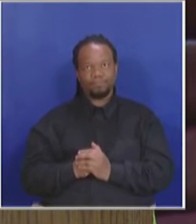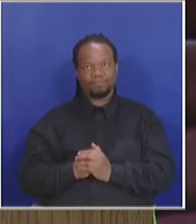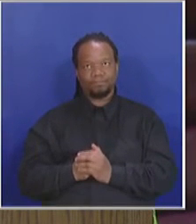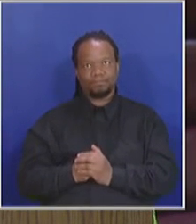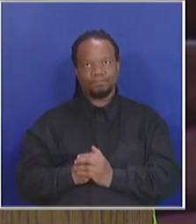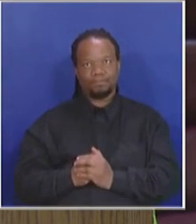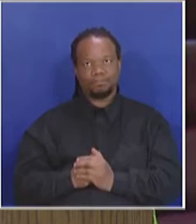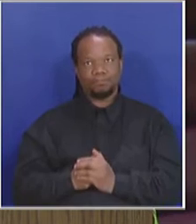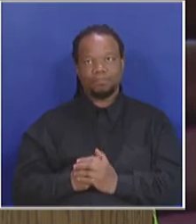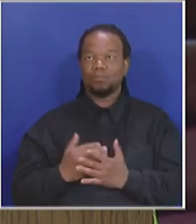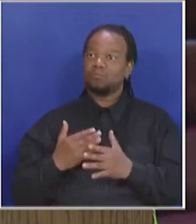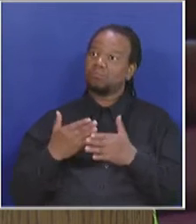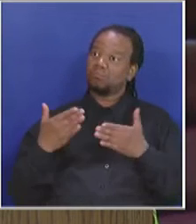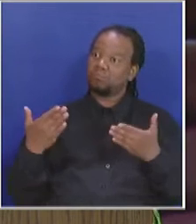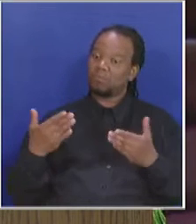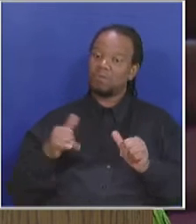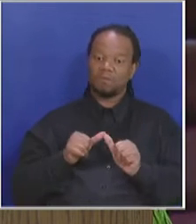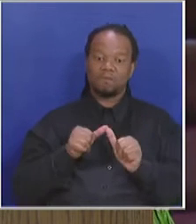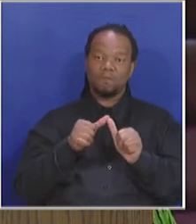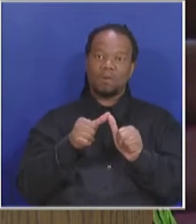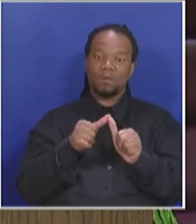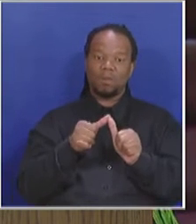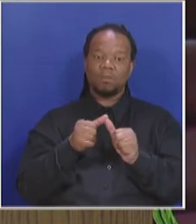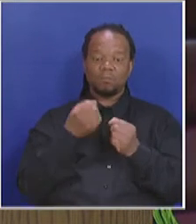Under the guise of notices of motions.